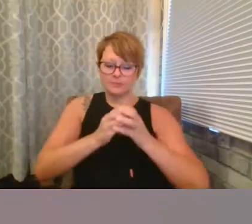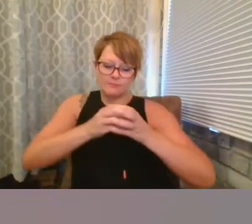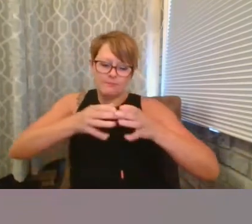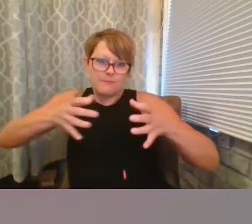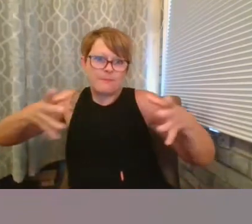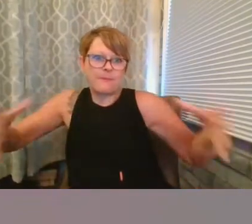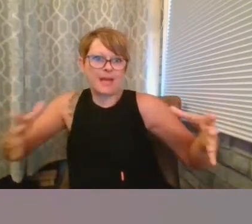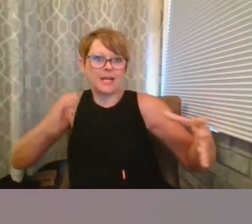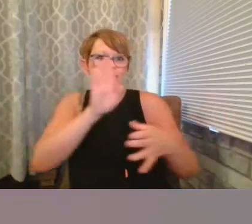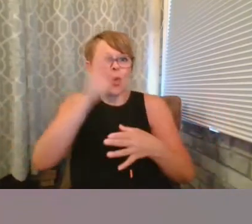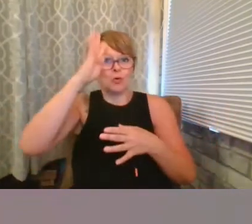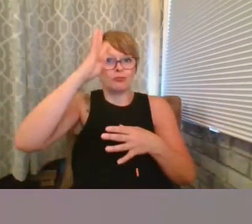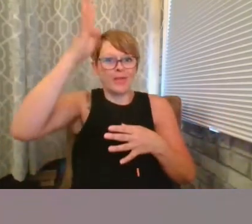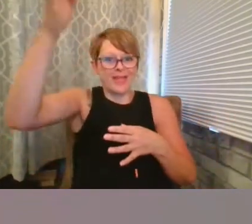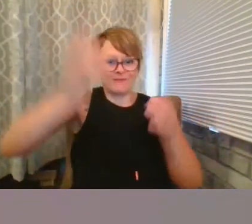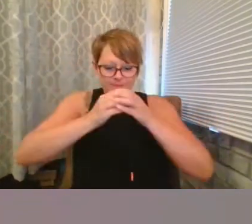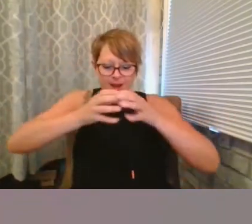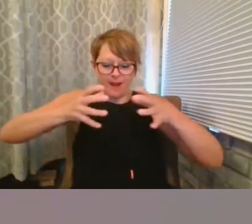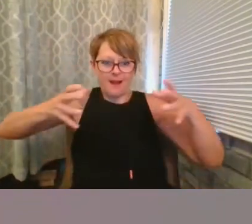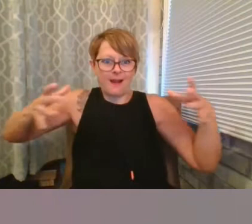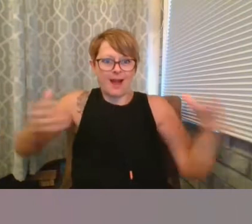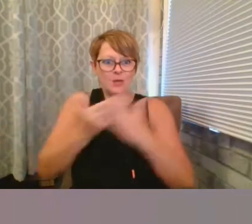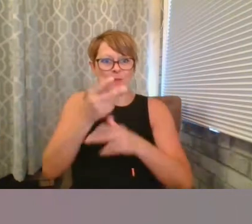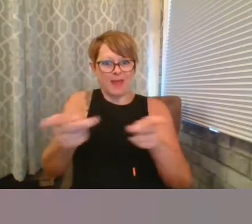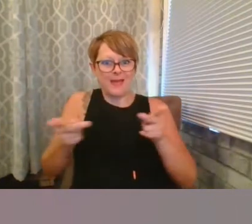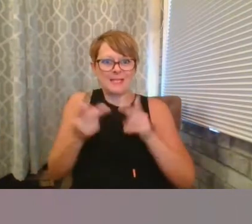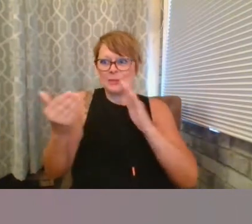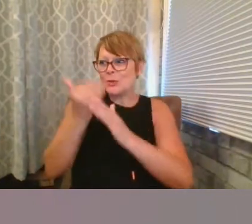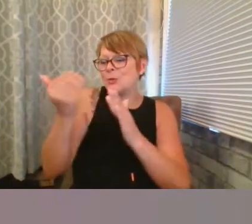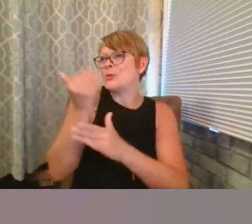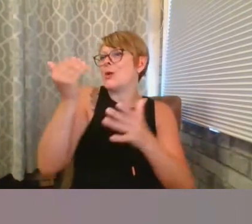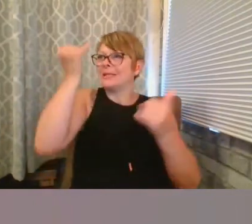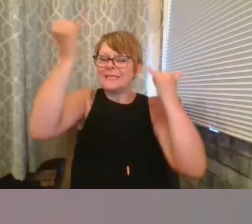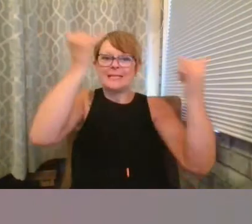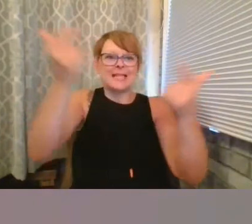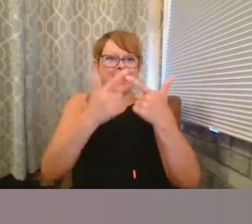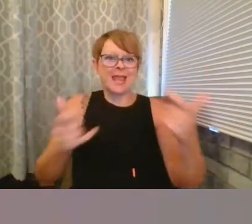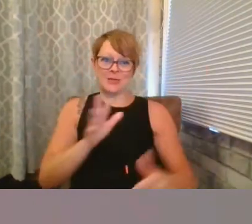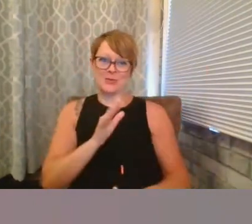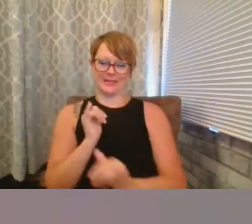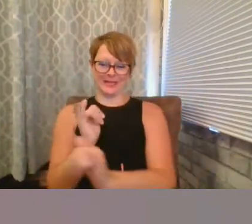your creativity in a new place with newness and freshness. So my next question would be,